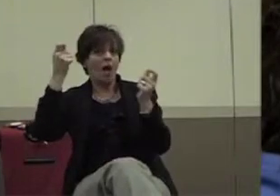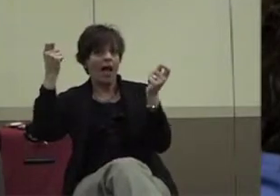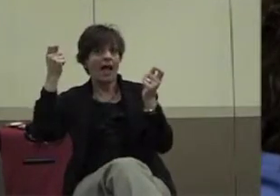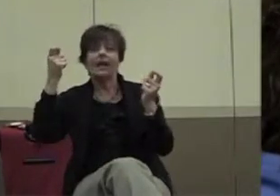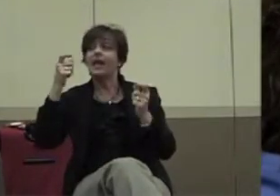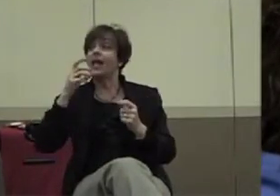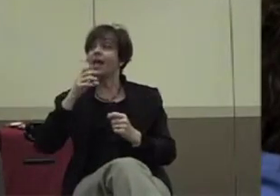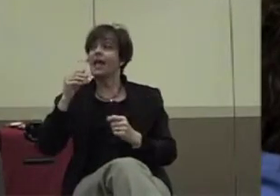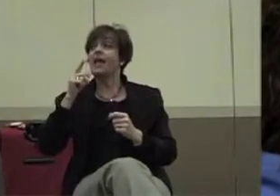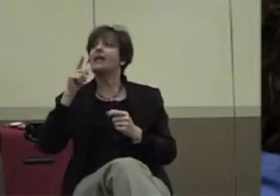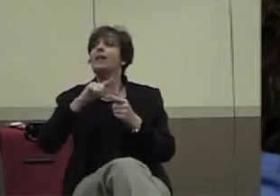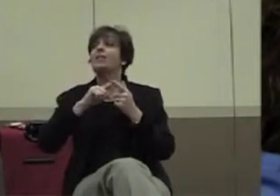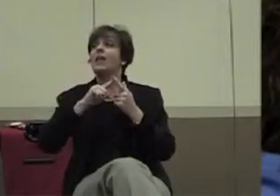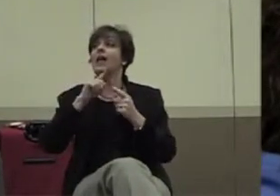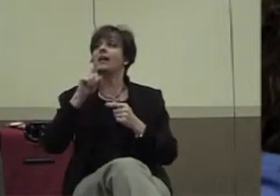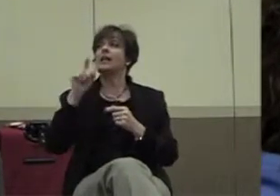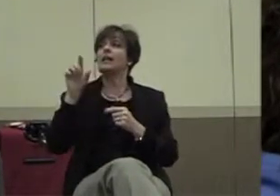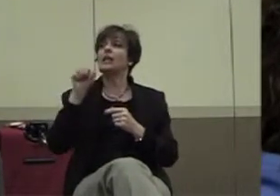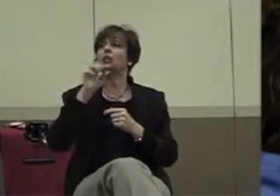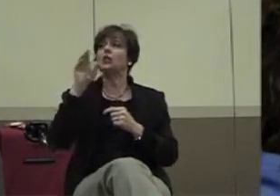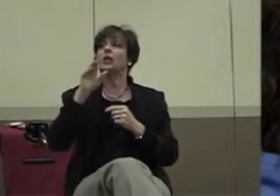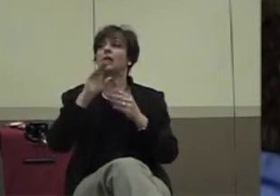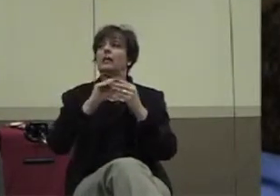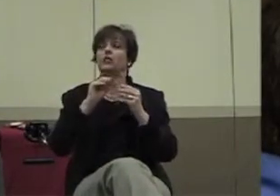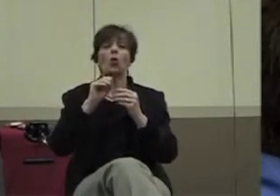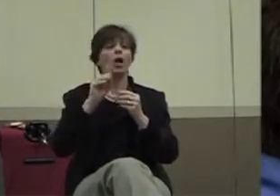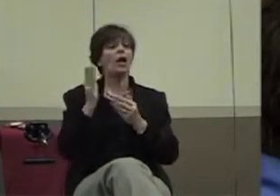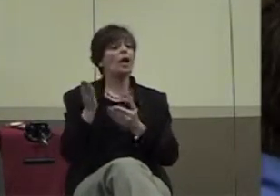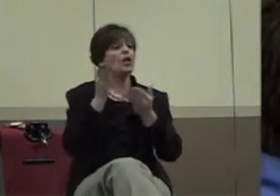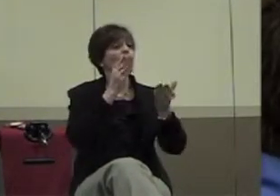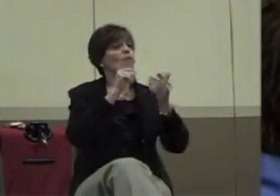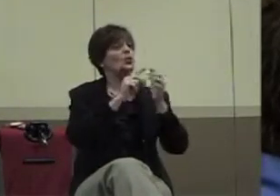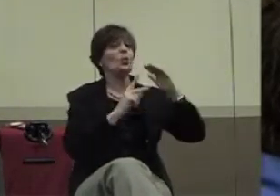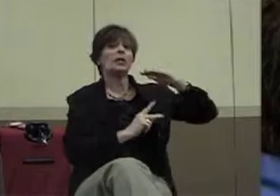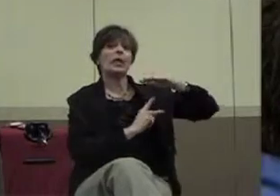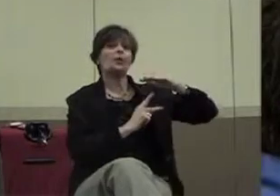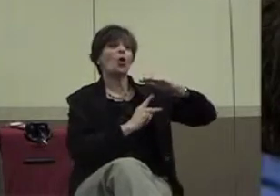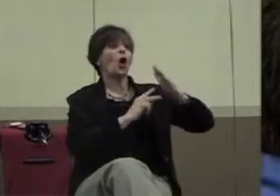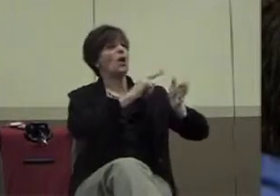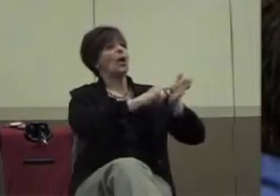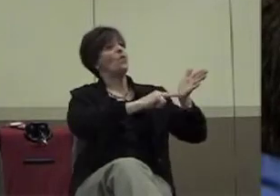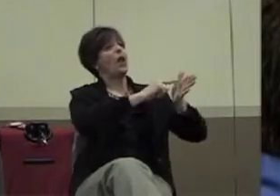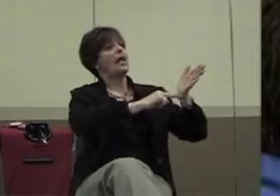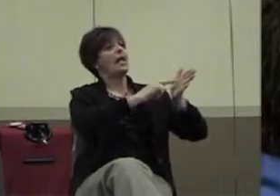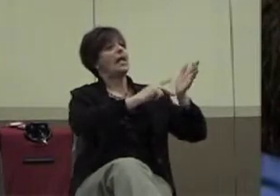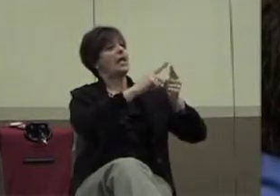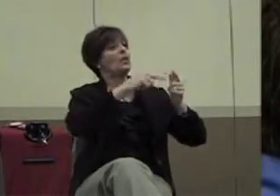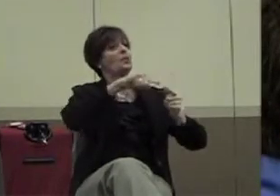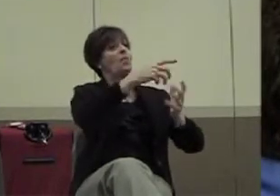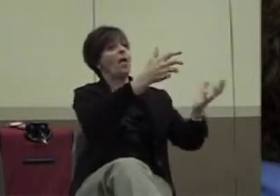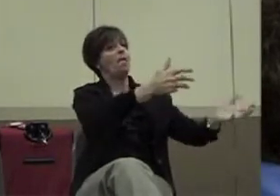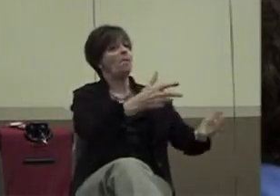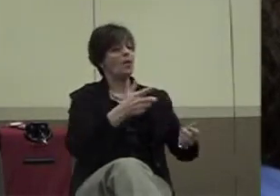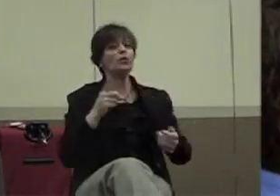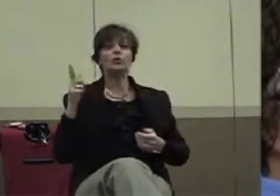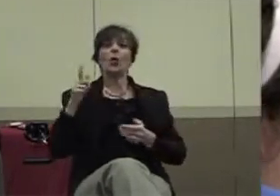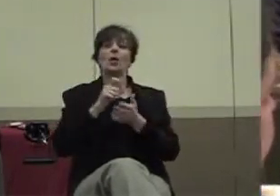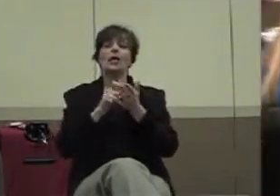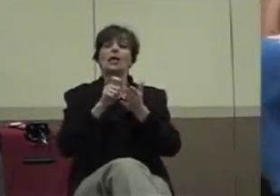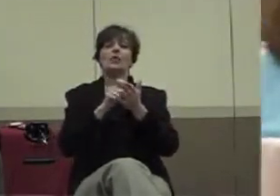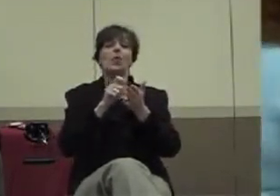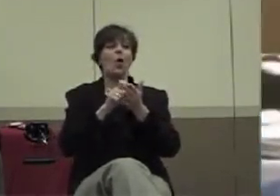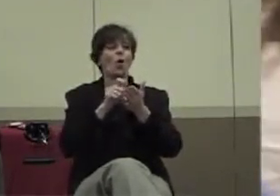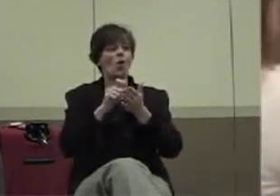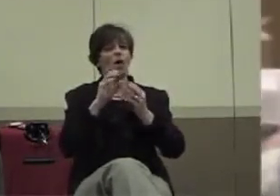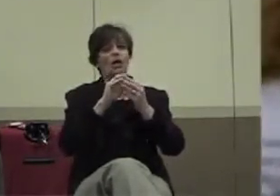take his story to the kindergarten and read it for them. Awesome. So he wrote a story for young authors,